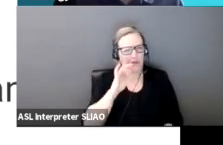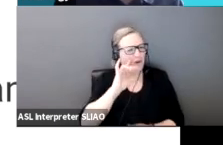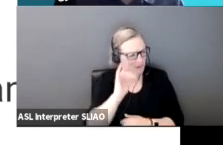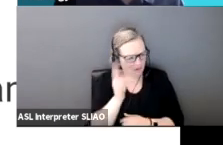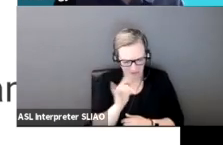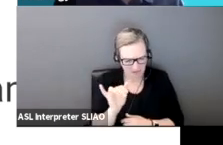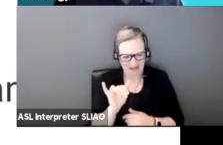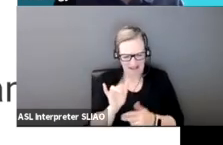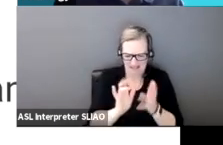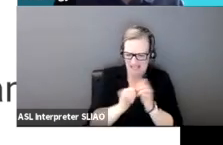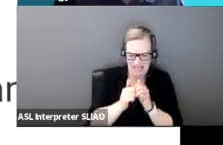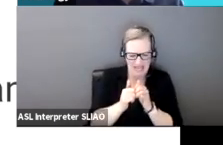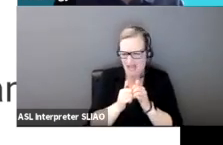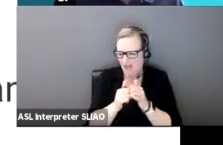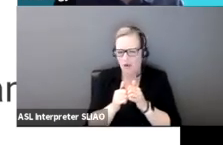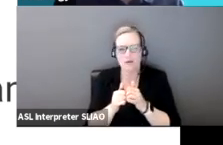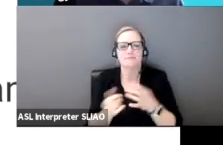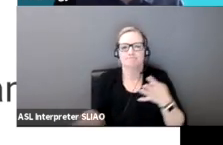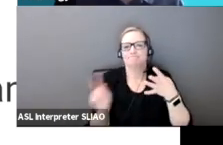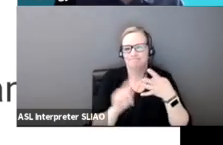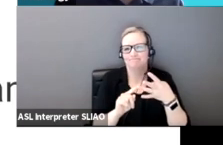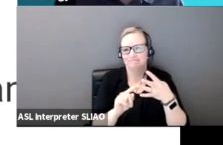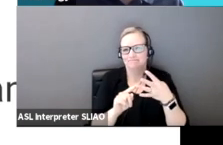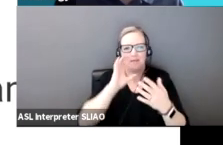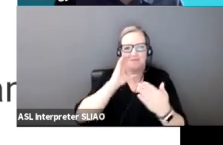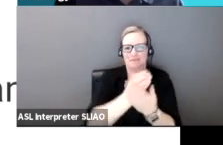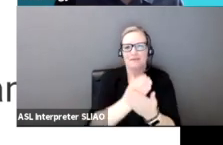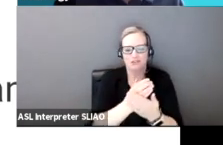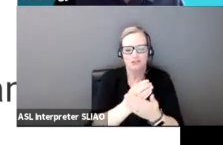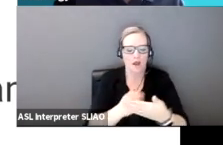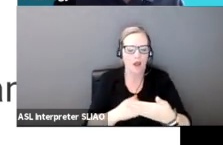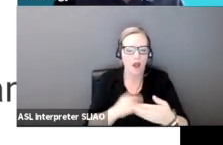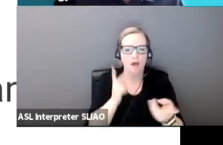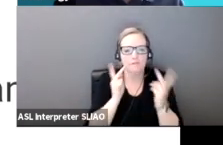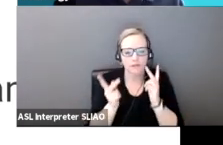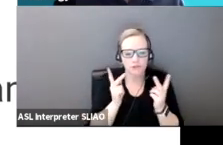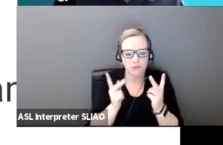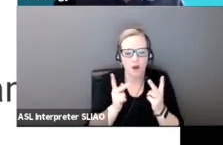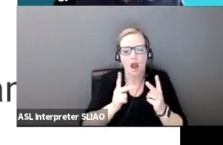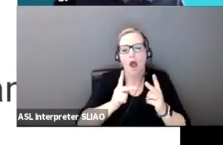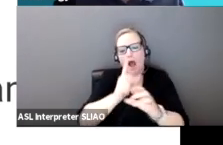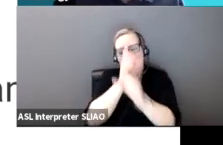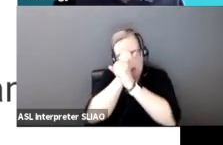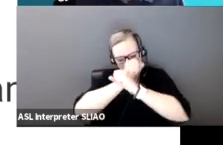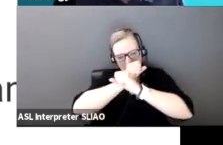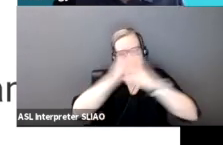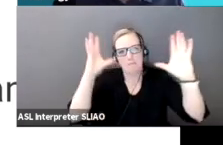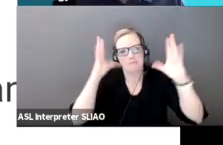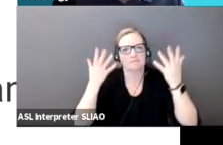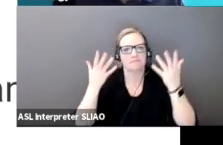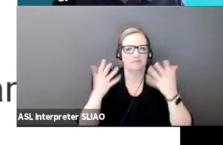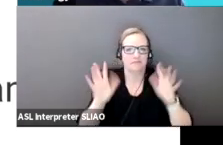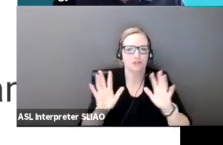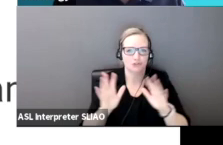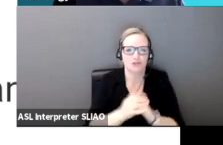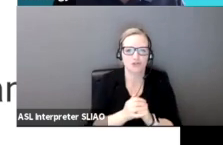disclosed. Because, as they say, a picture is worth 1,000 words. And if something is shown in a